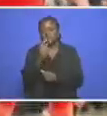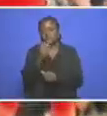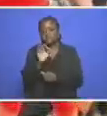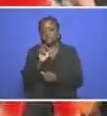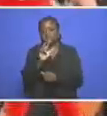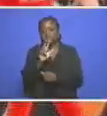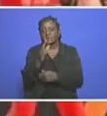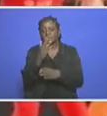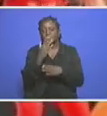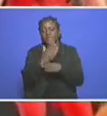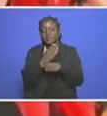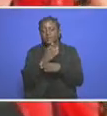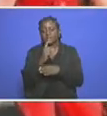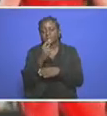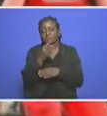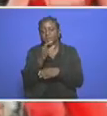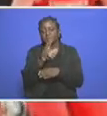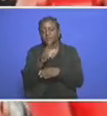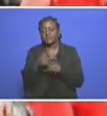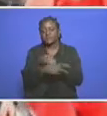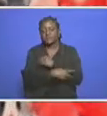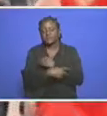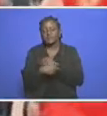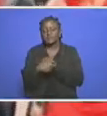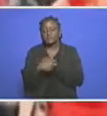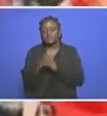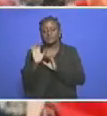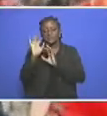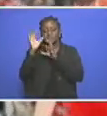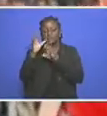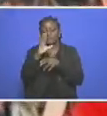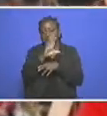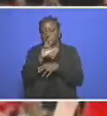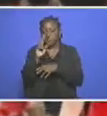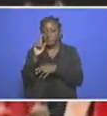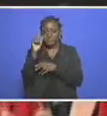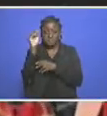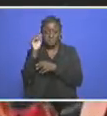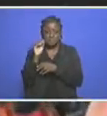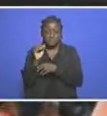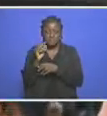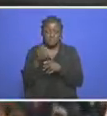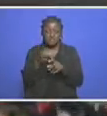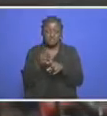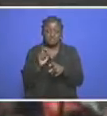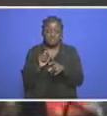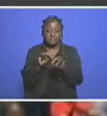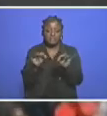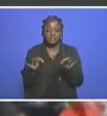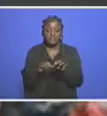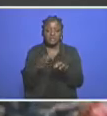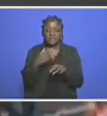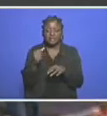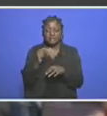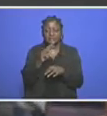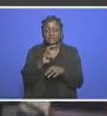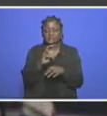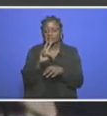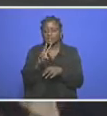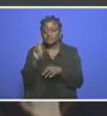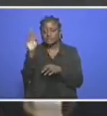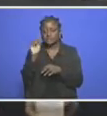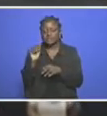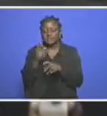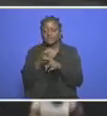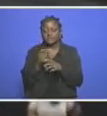1.3 steals per game, while shooting 51% from the field and 26% from the three-point range. The advanced numbers